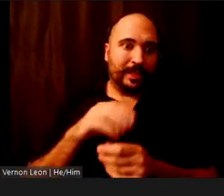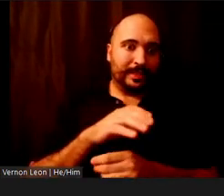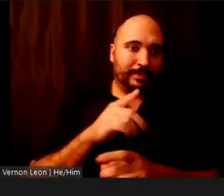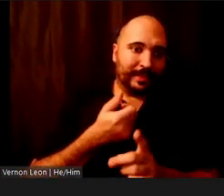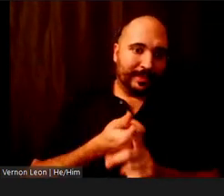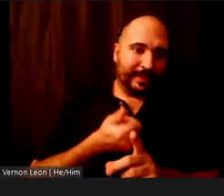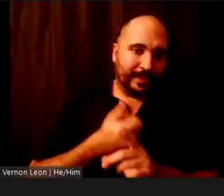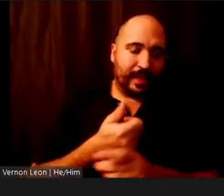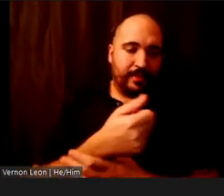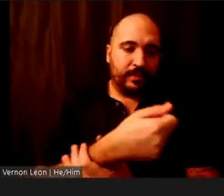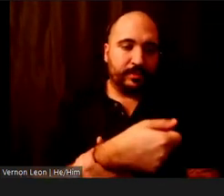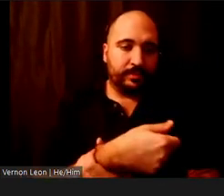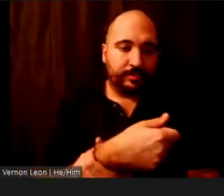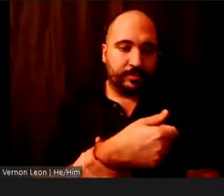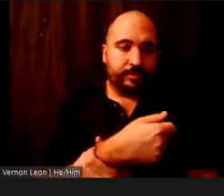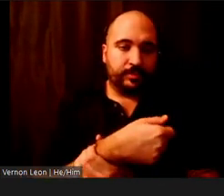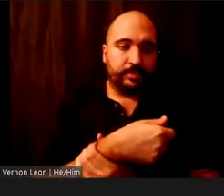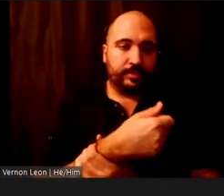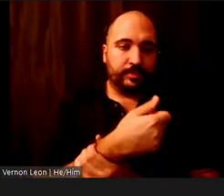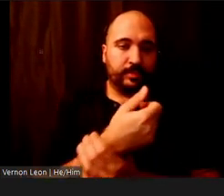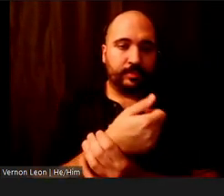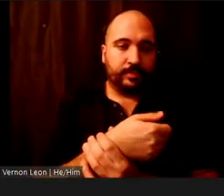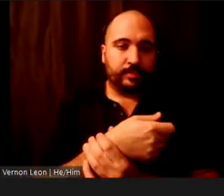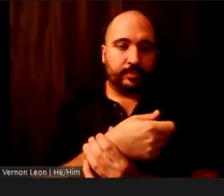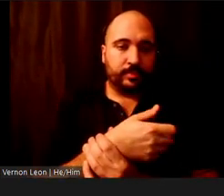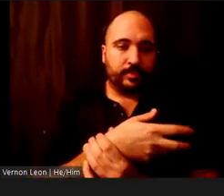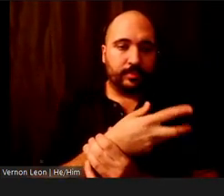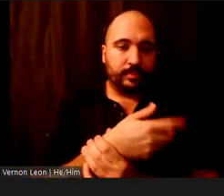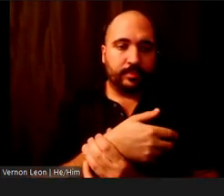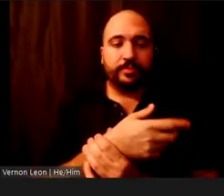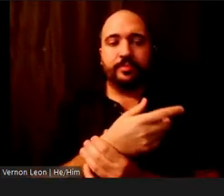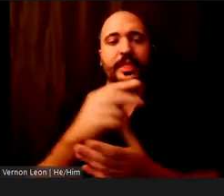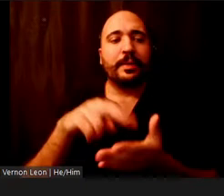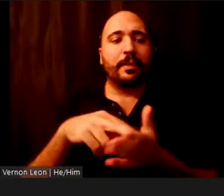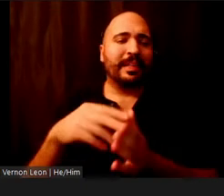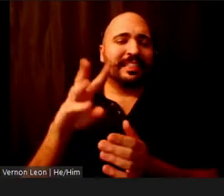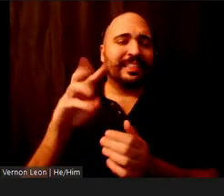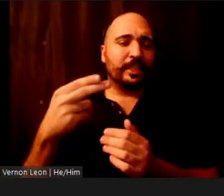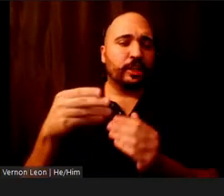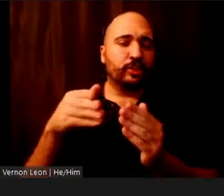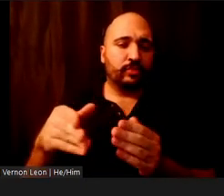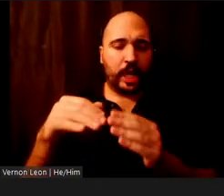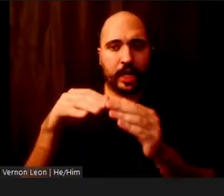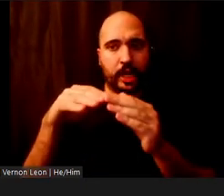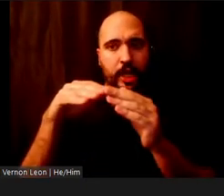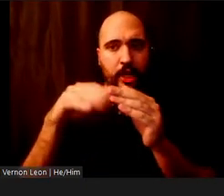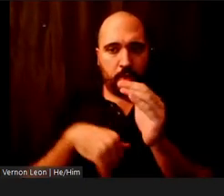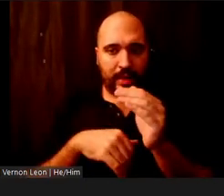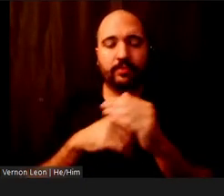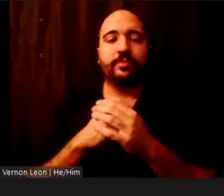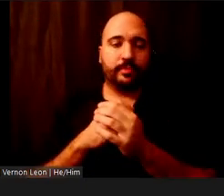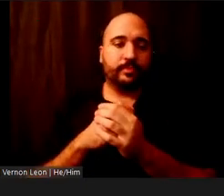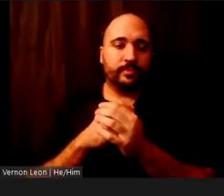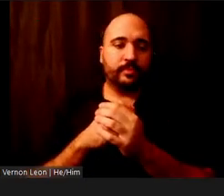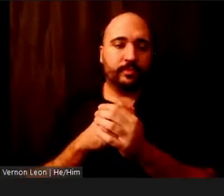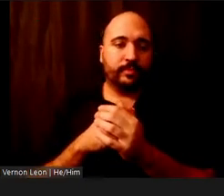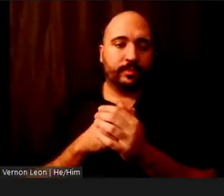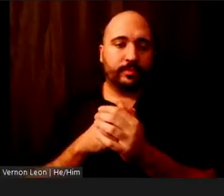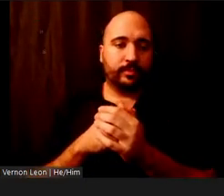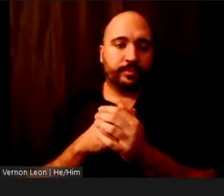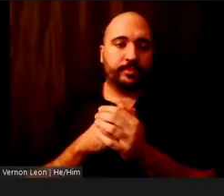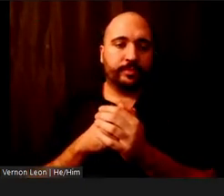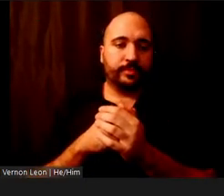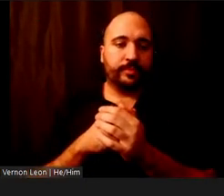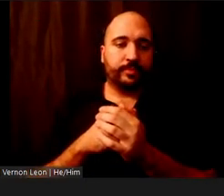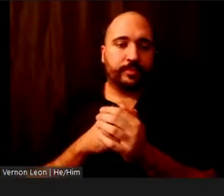defined by the MTA Reform and Traffic Mobility Act. In other words, 60th Street and Inclusive and South, with those other areas excluded as we described earlier.